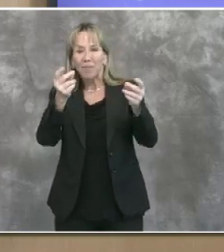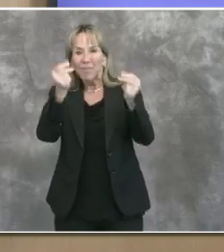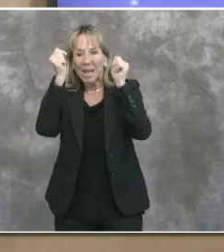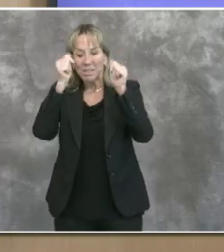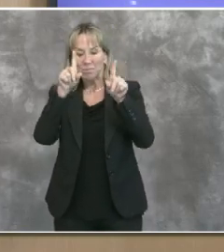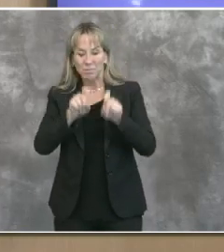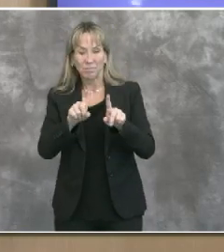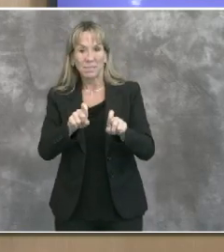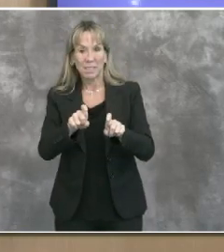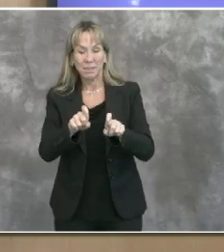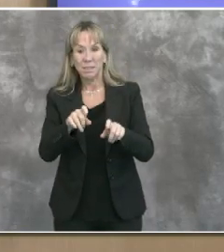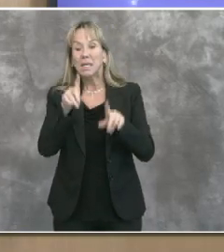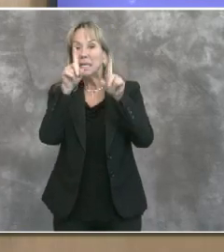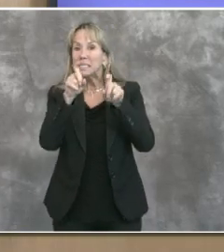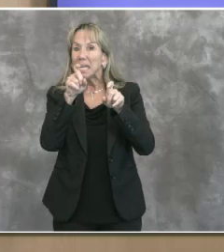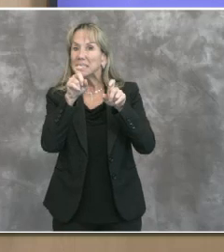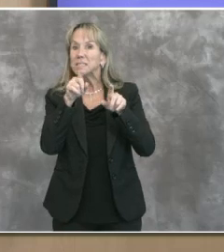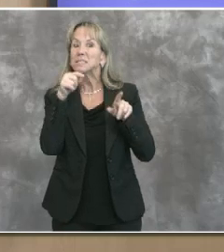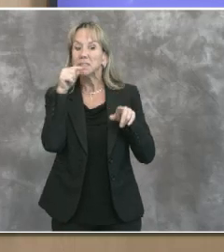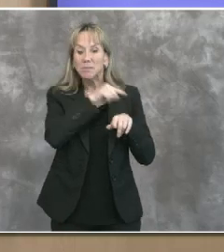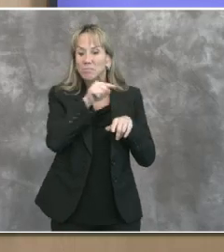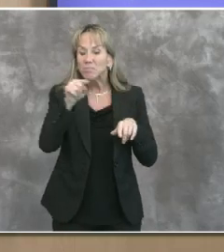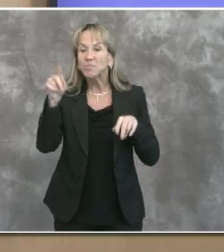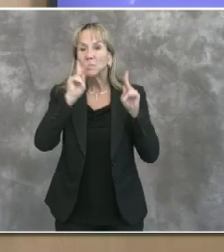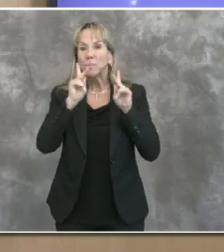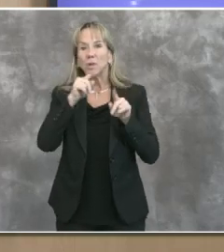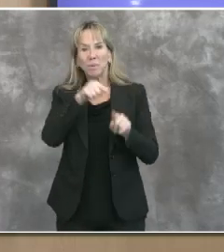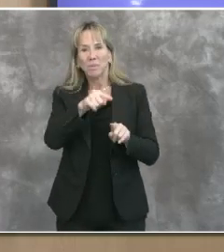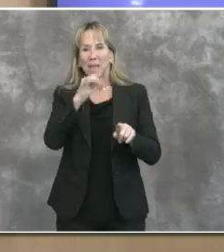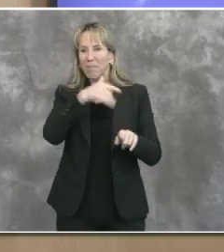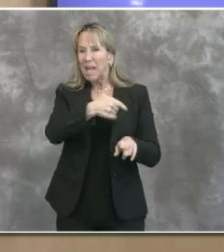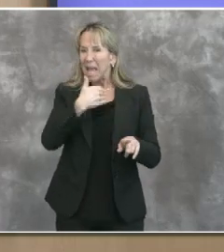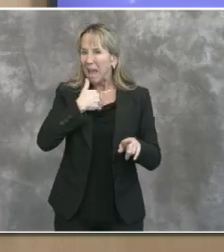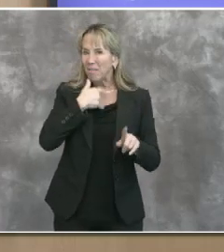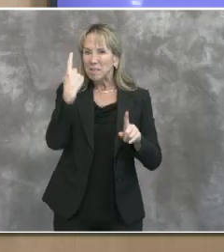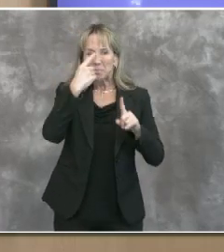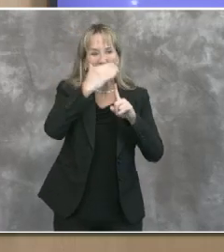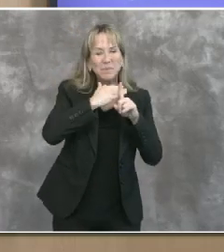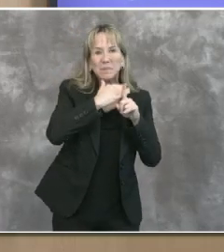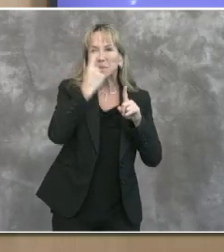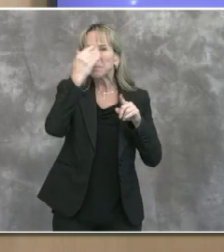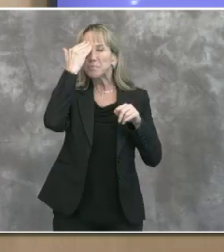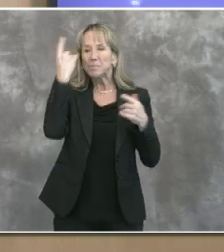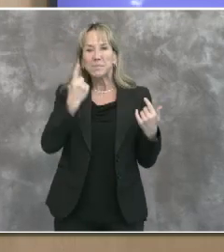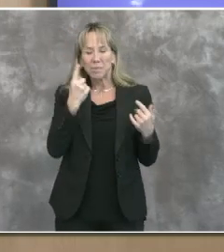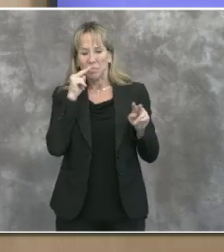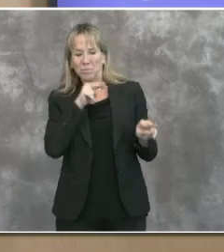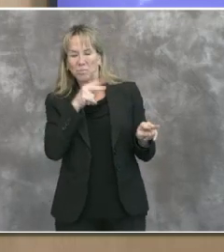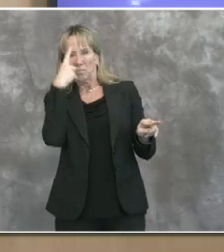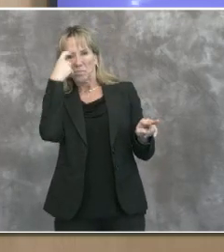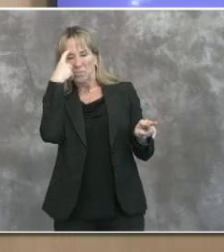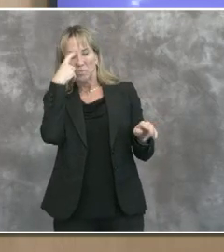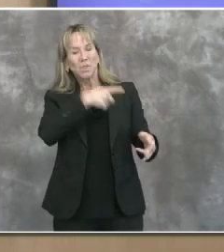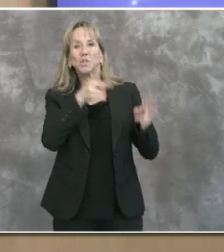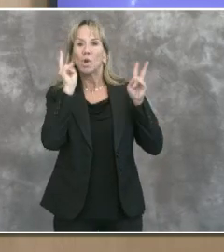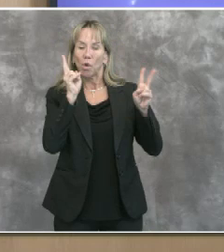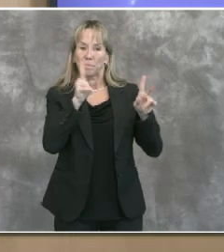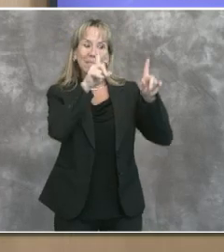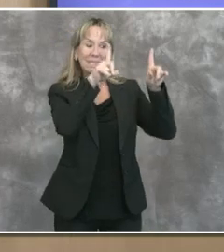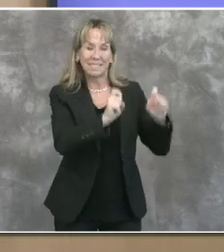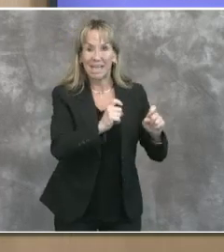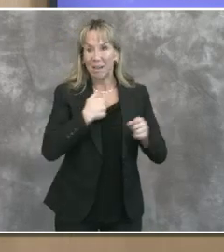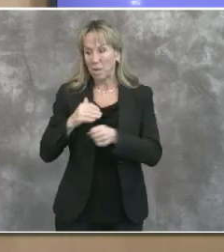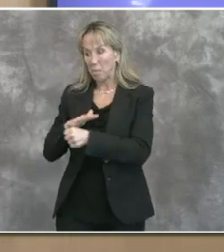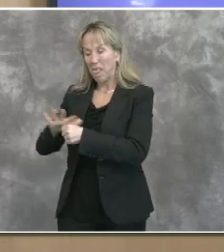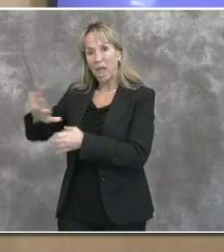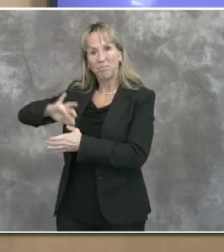individuals, particularly individuals who present symptoms, the ability to trace anyone else they may have been in contact, test those individuals,